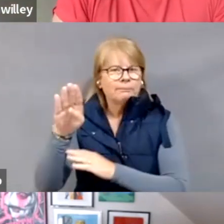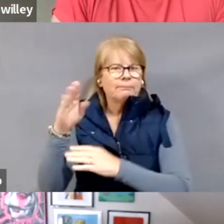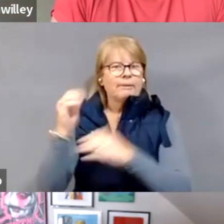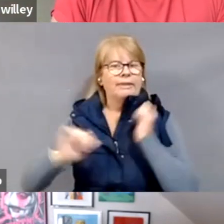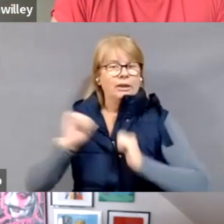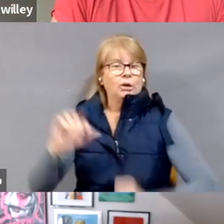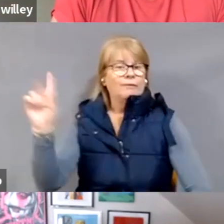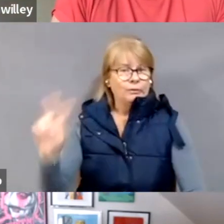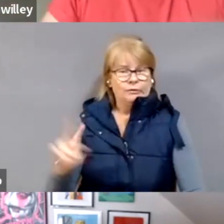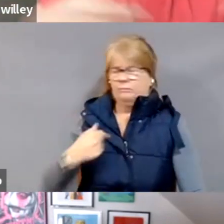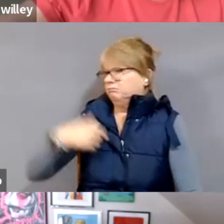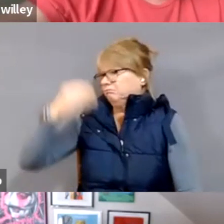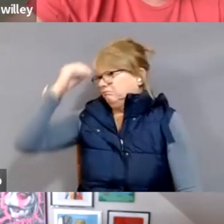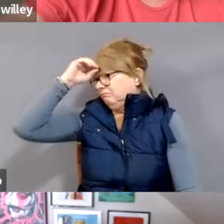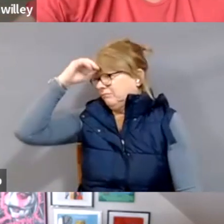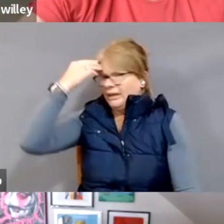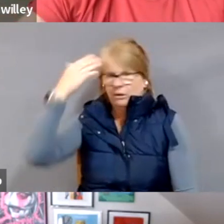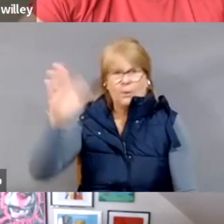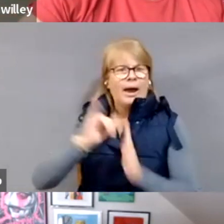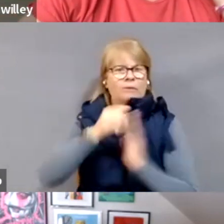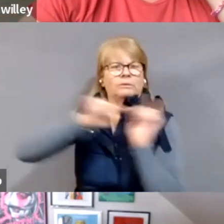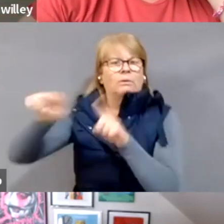no idea how to go because at that time,